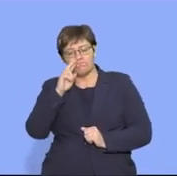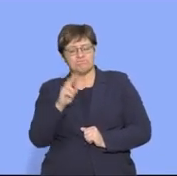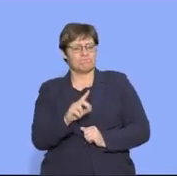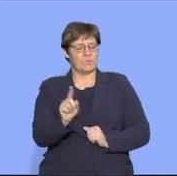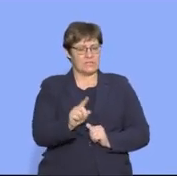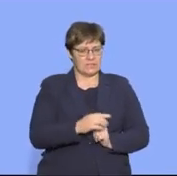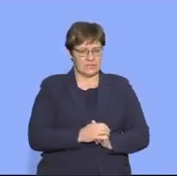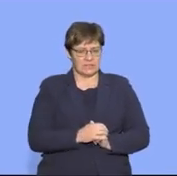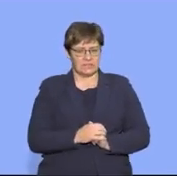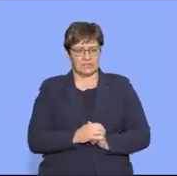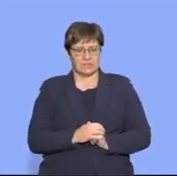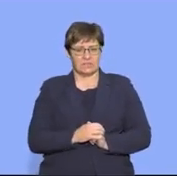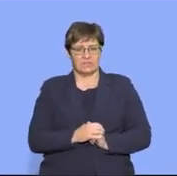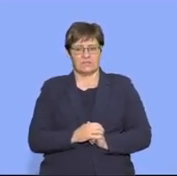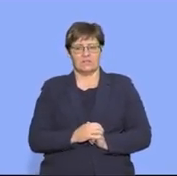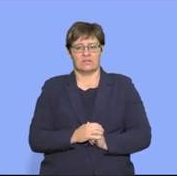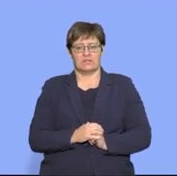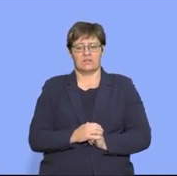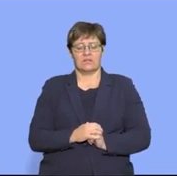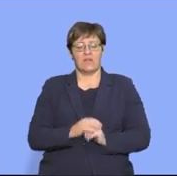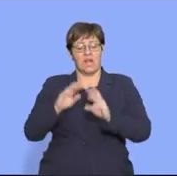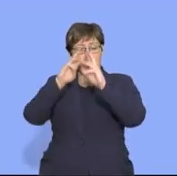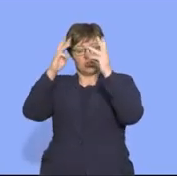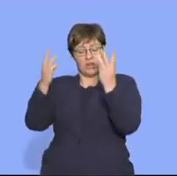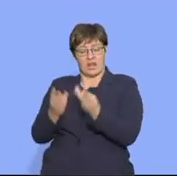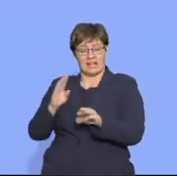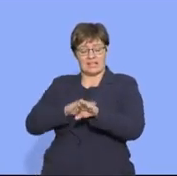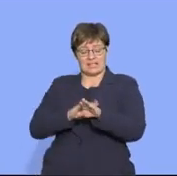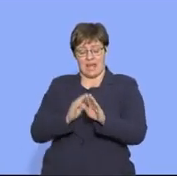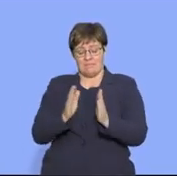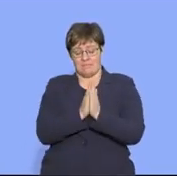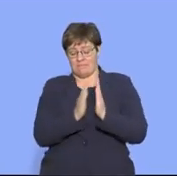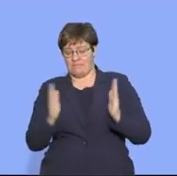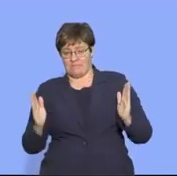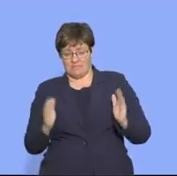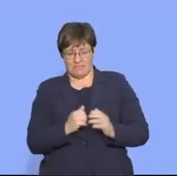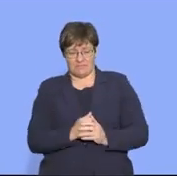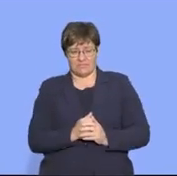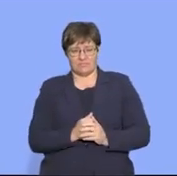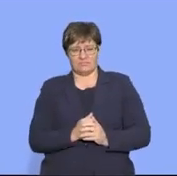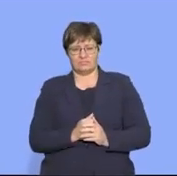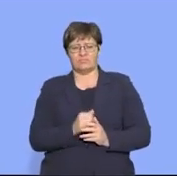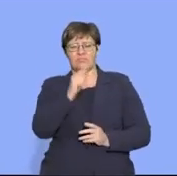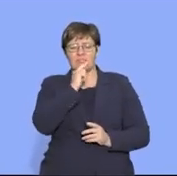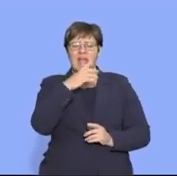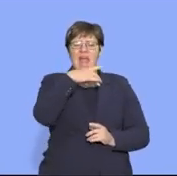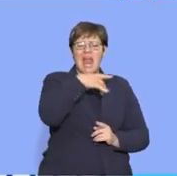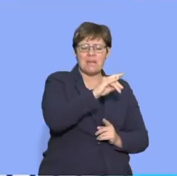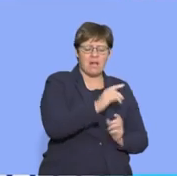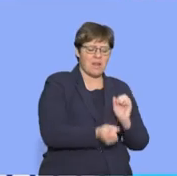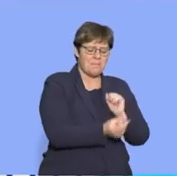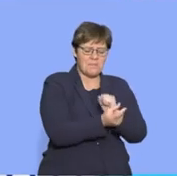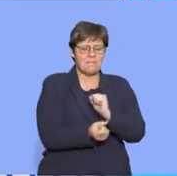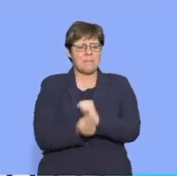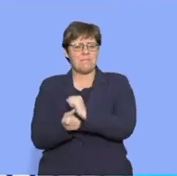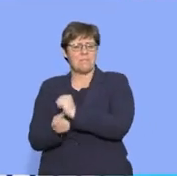In the Cambrian explosion, we're going to be looking at a geological timescale, which